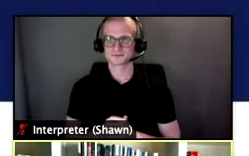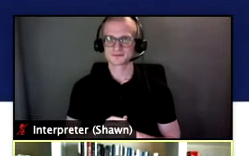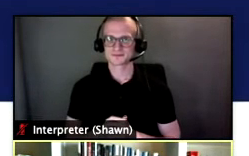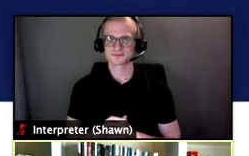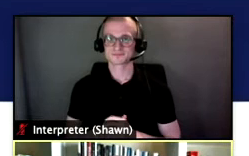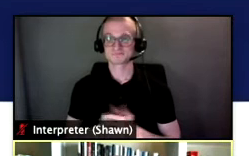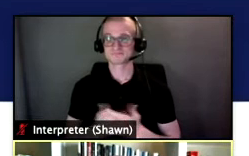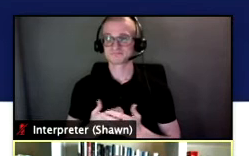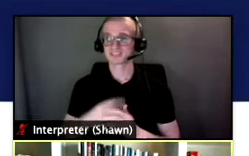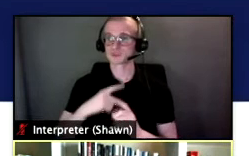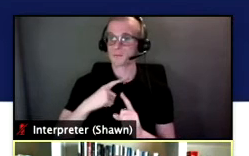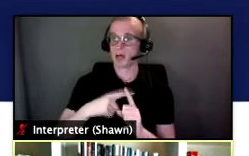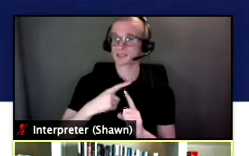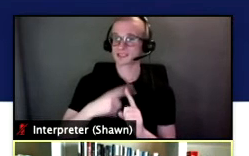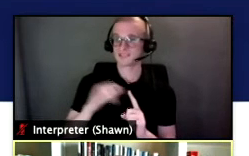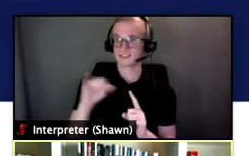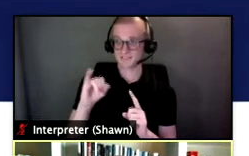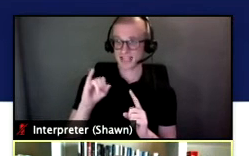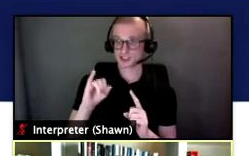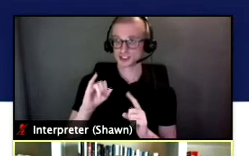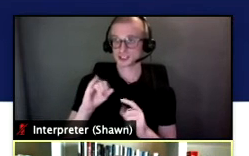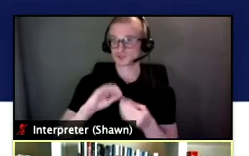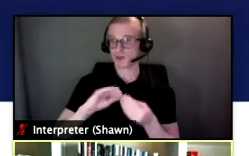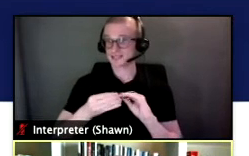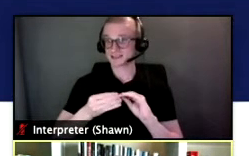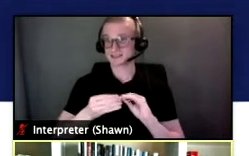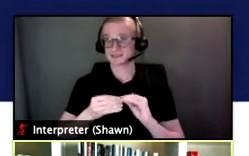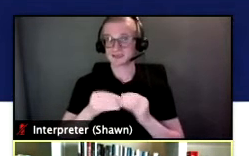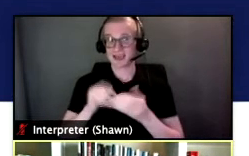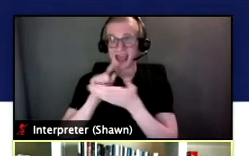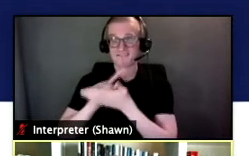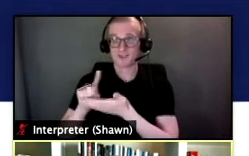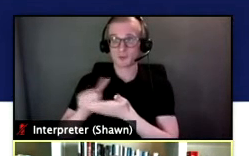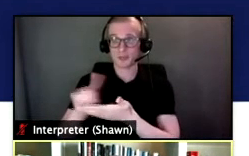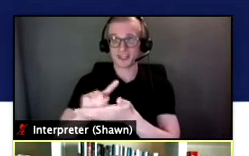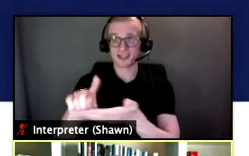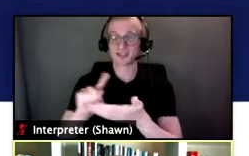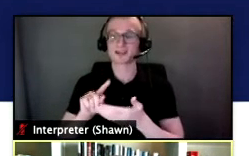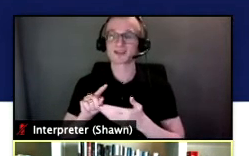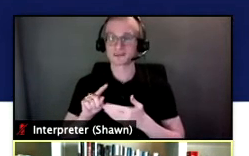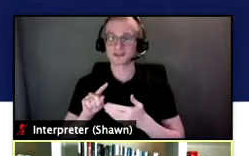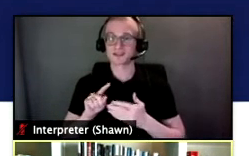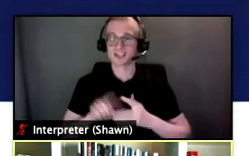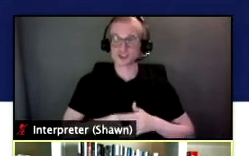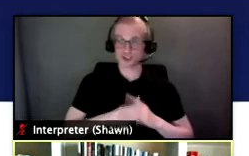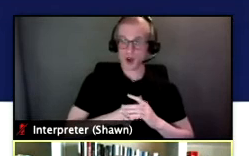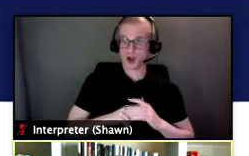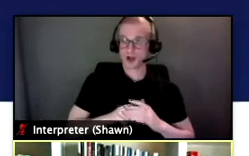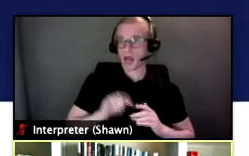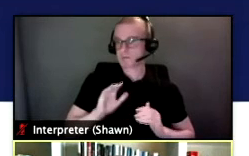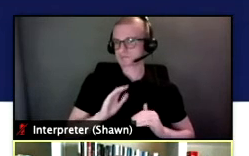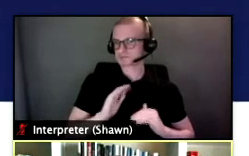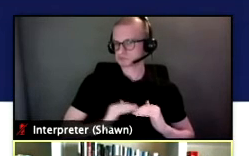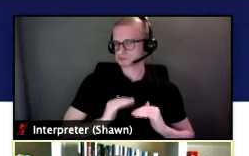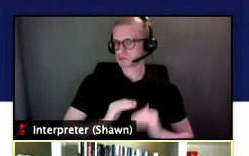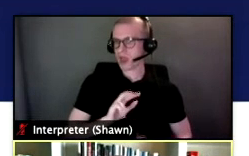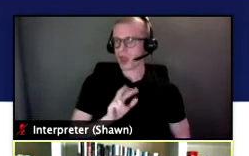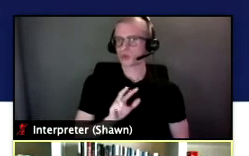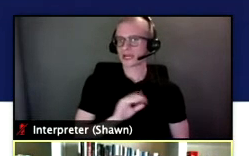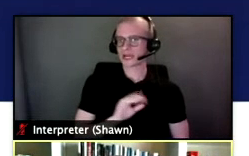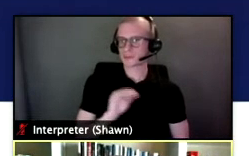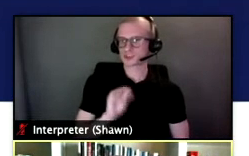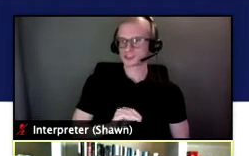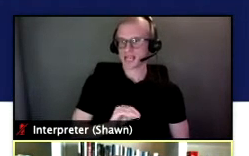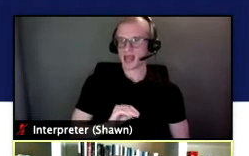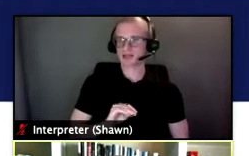Our positivity rates week over week have gone from the low 3% towards the beginning